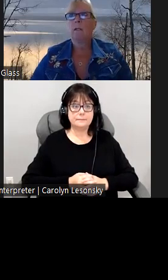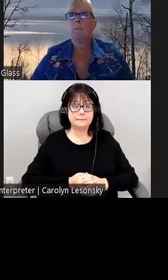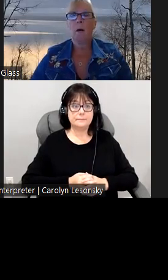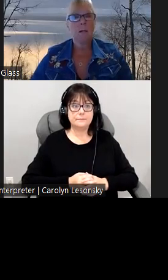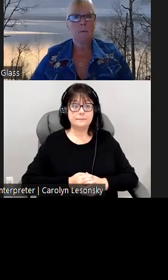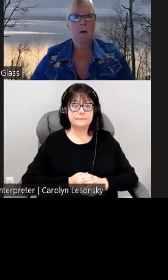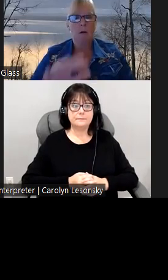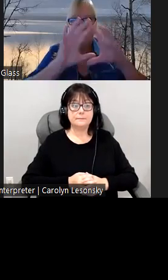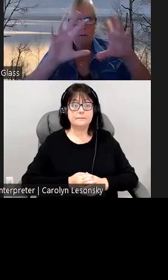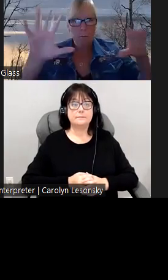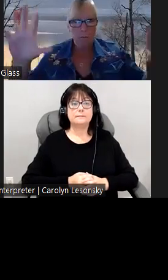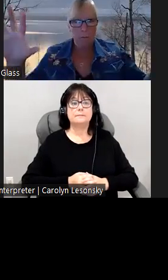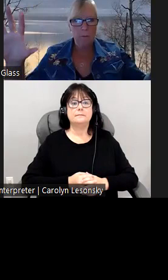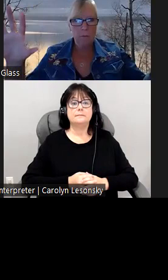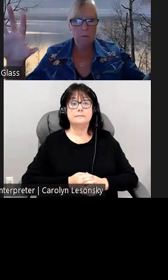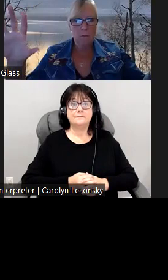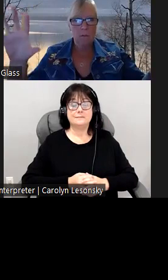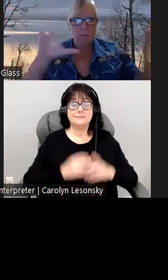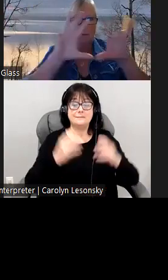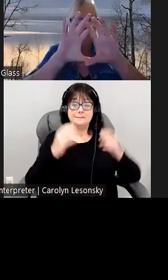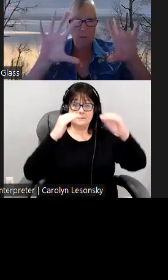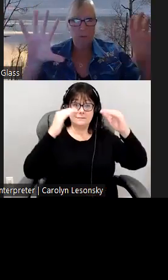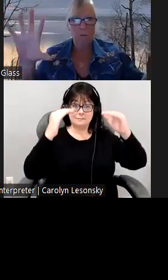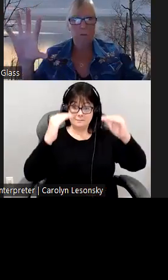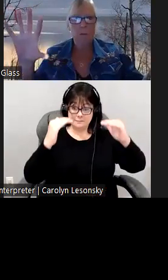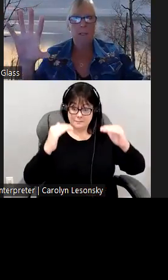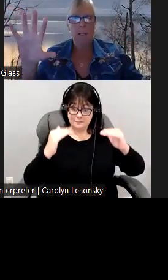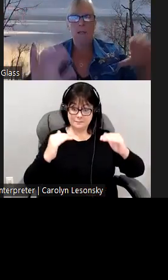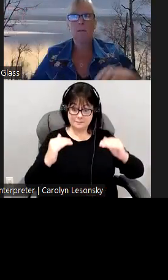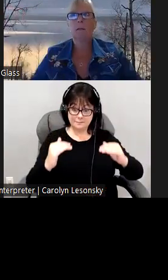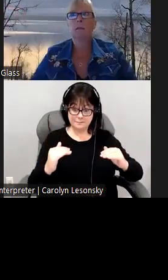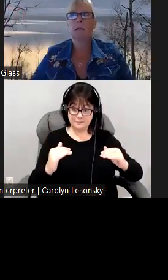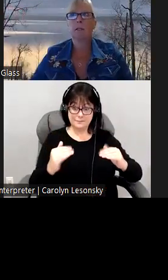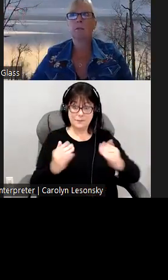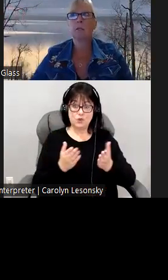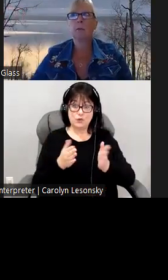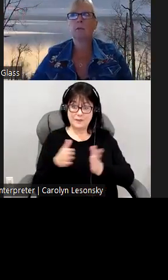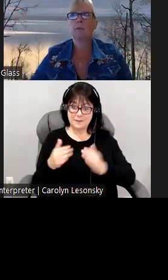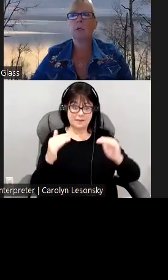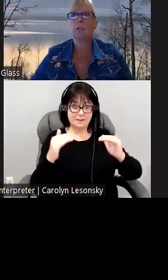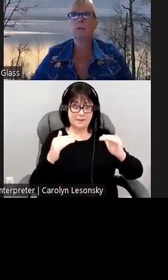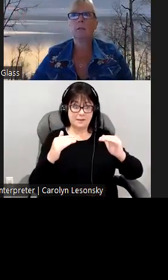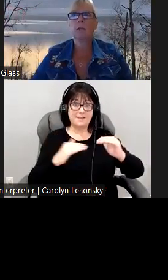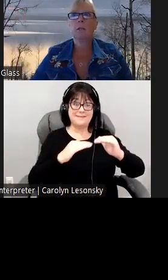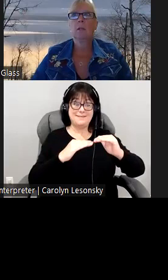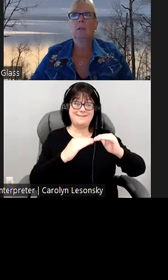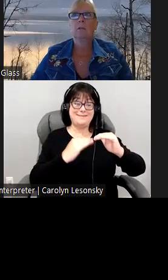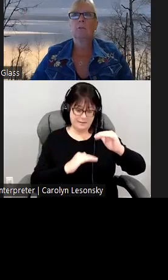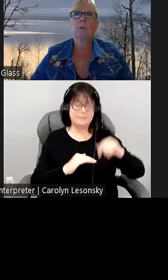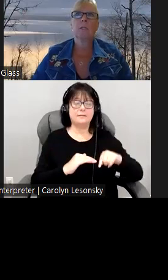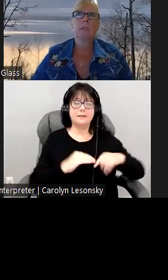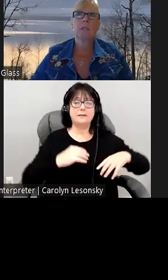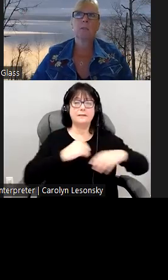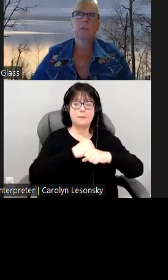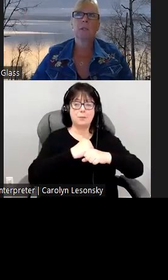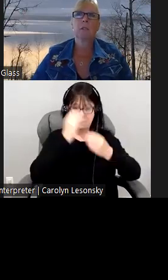At the bottom of all those rows of individual service plan data, there is some summary information. So remember